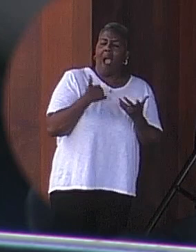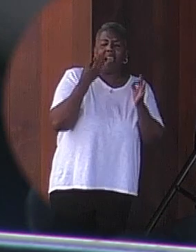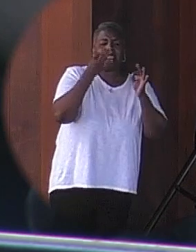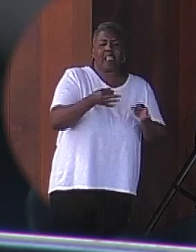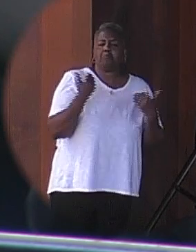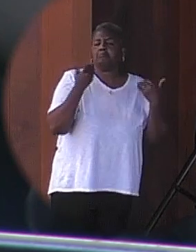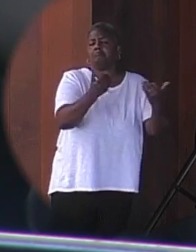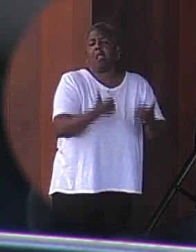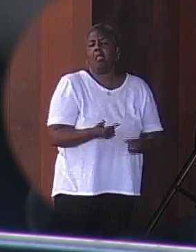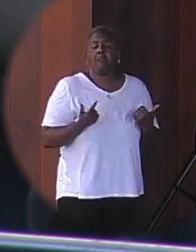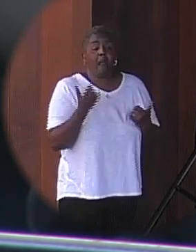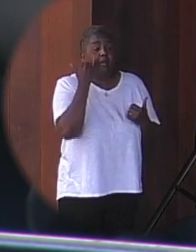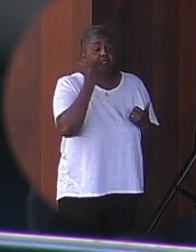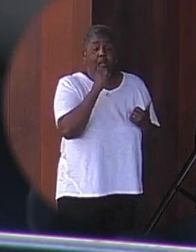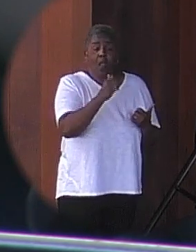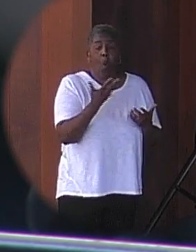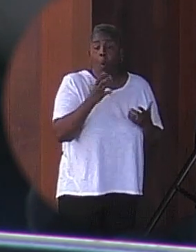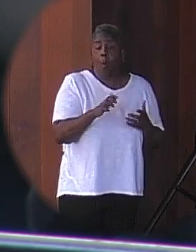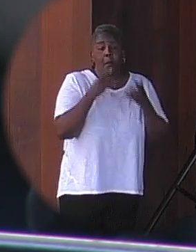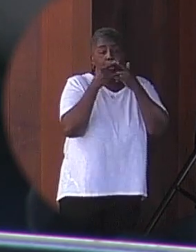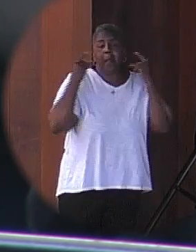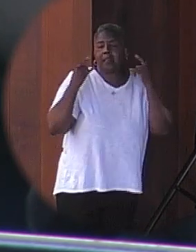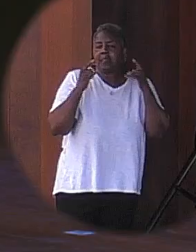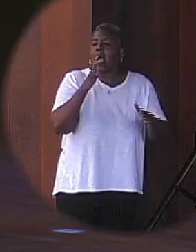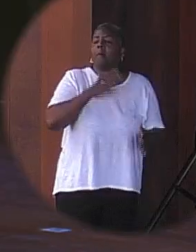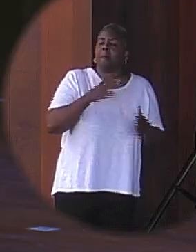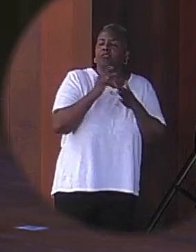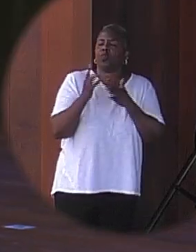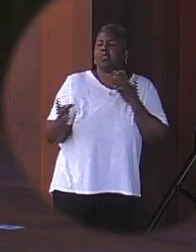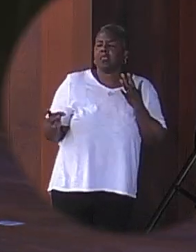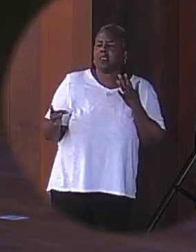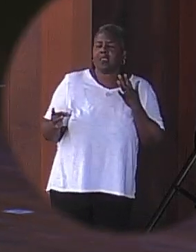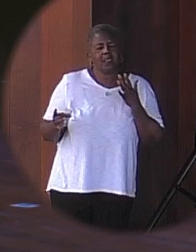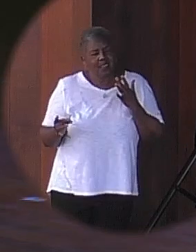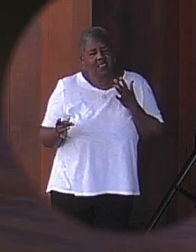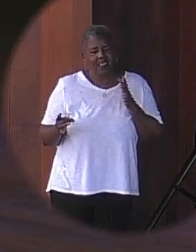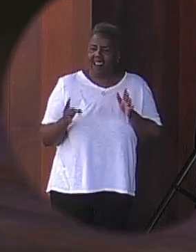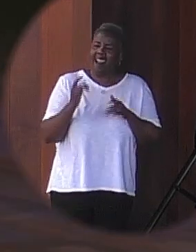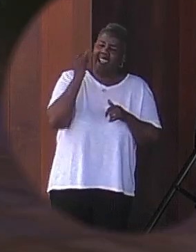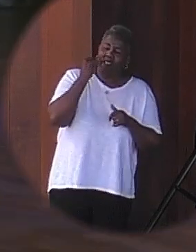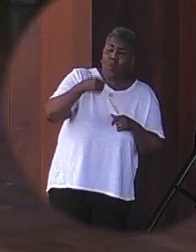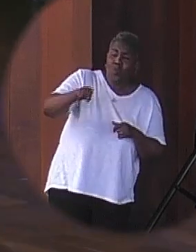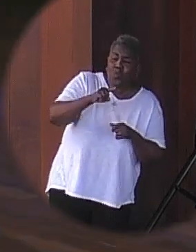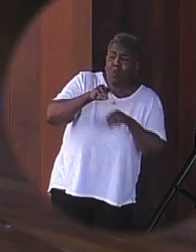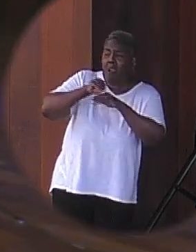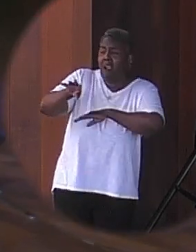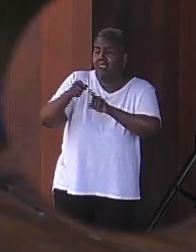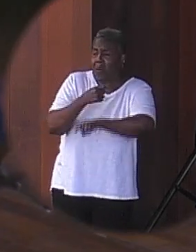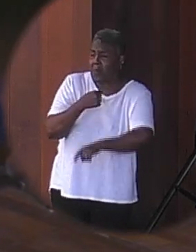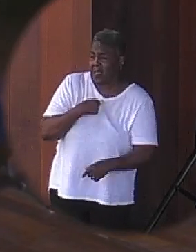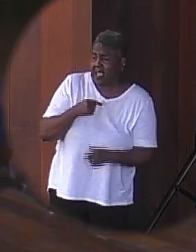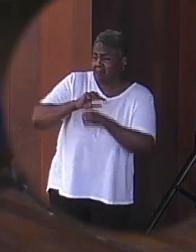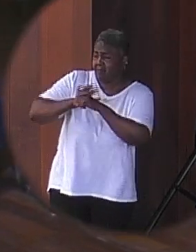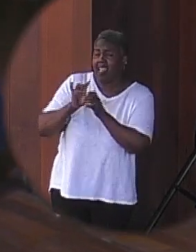choose to live it. And if I don't want to wear a mask, that's my choice. And if you get COVID from me,